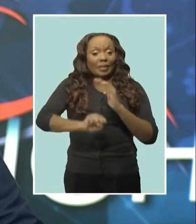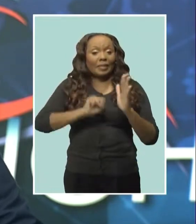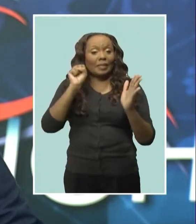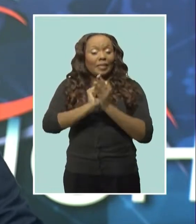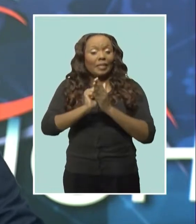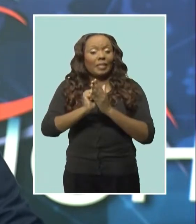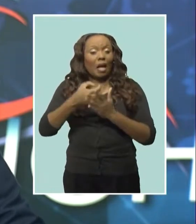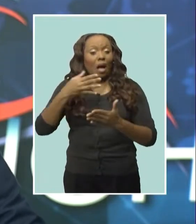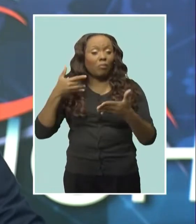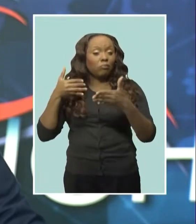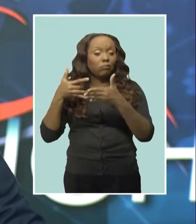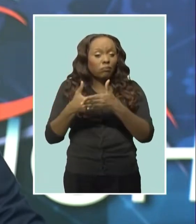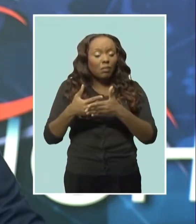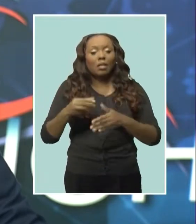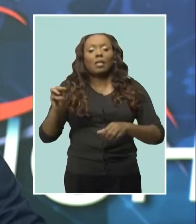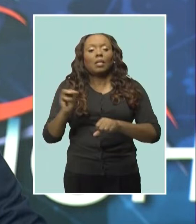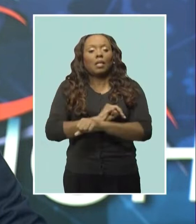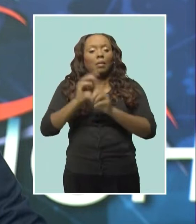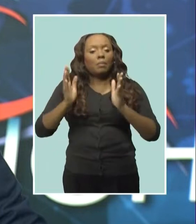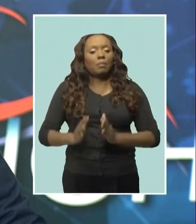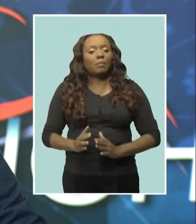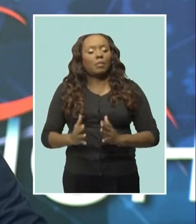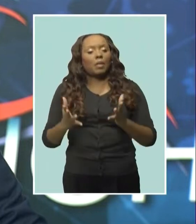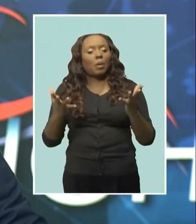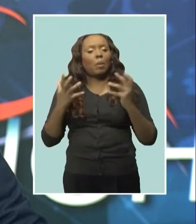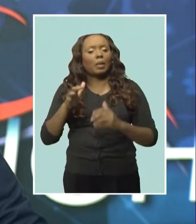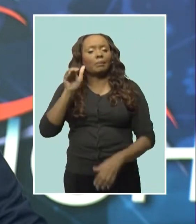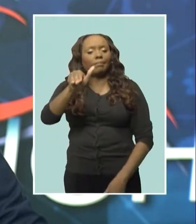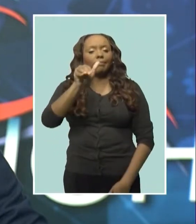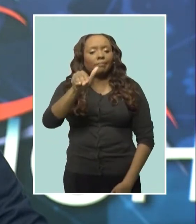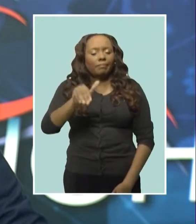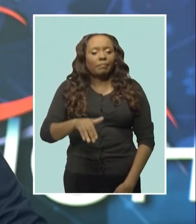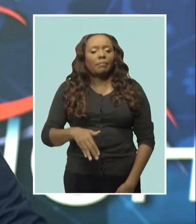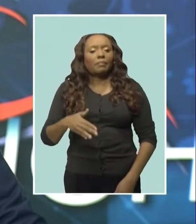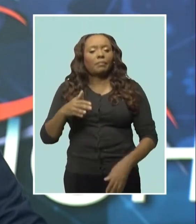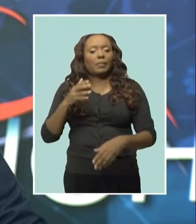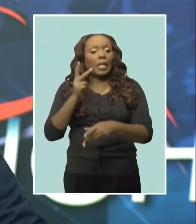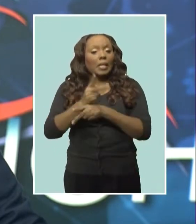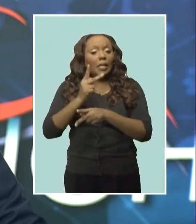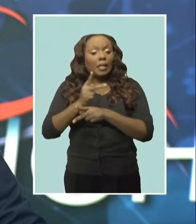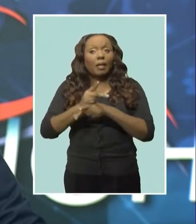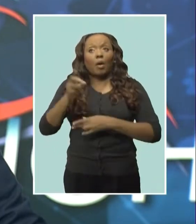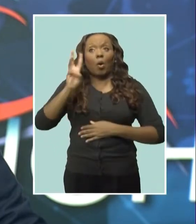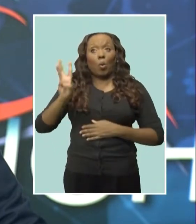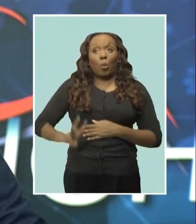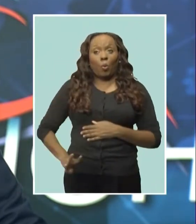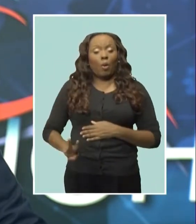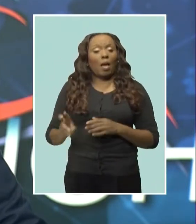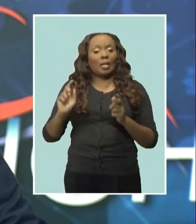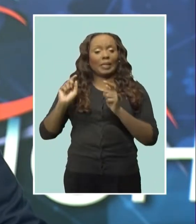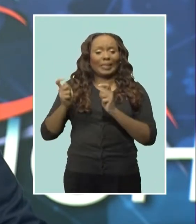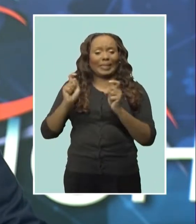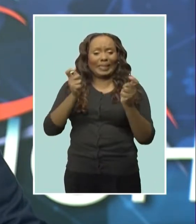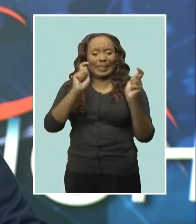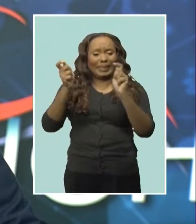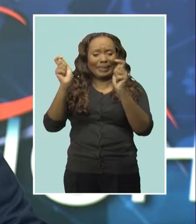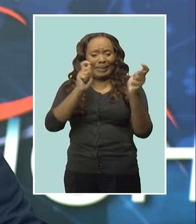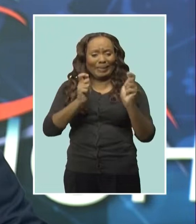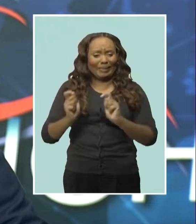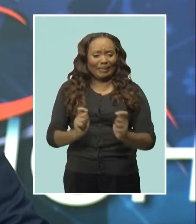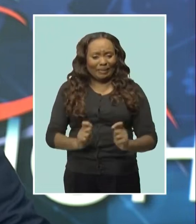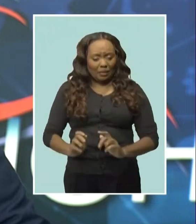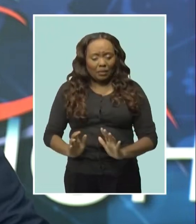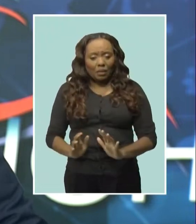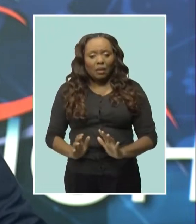of Home Affairs and Information, Wilfred Abrams, is reminding Barbadians to take all precautions as the weather systems are